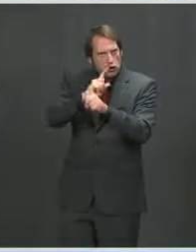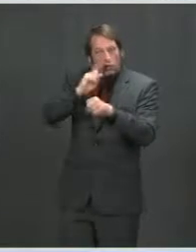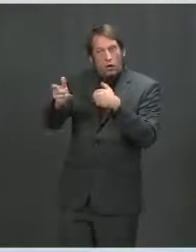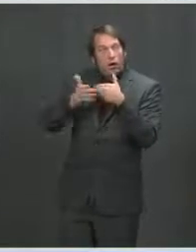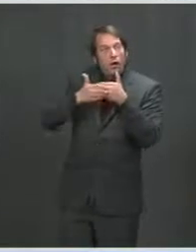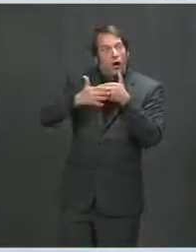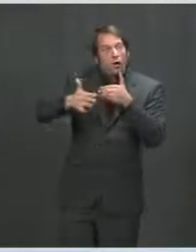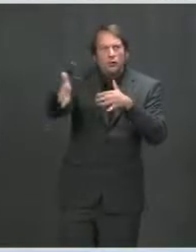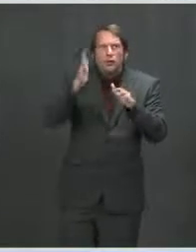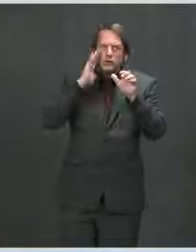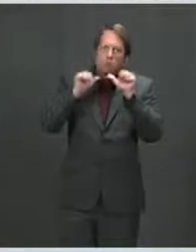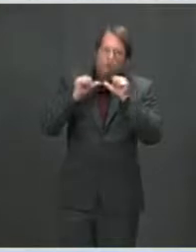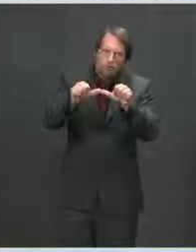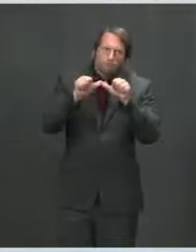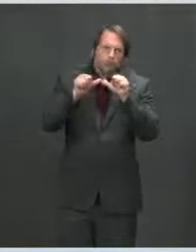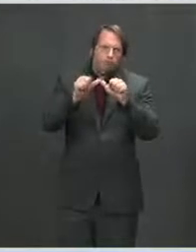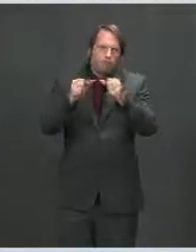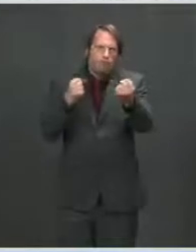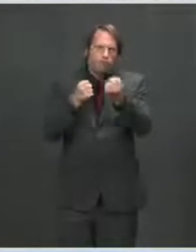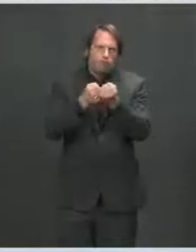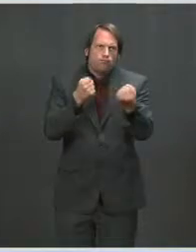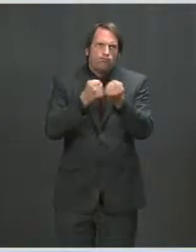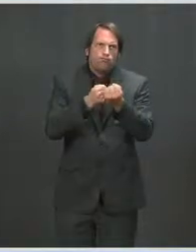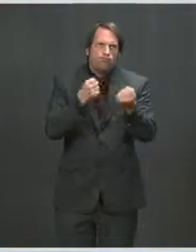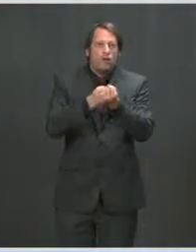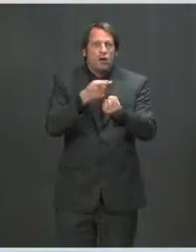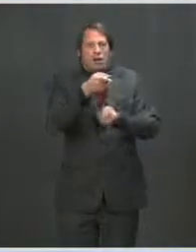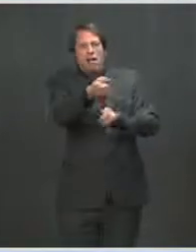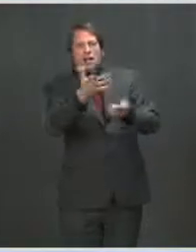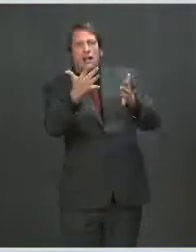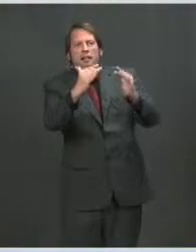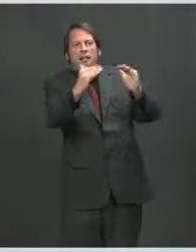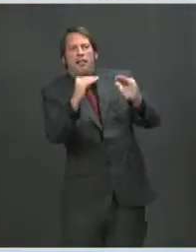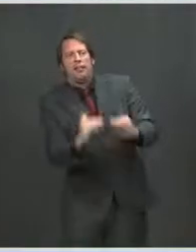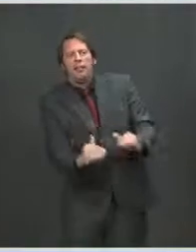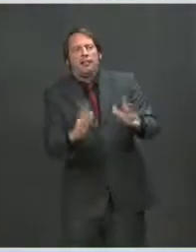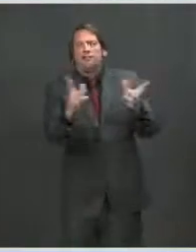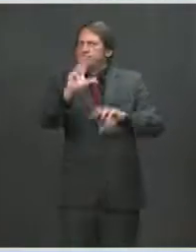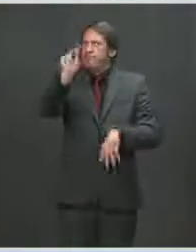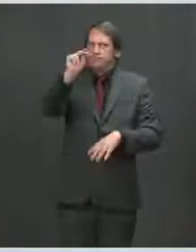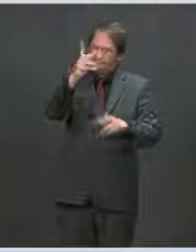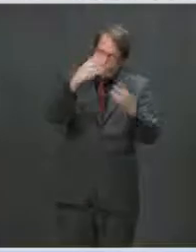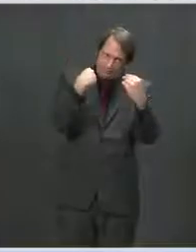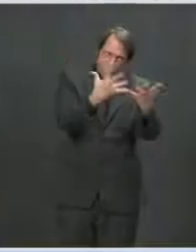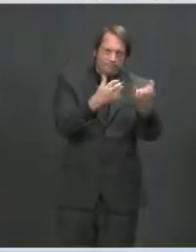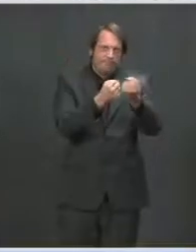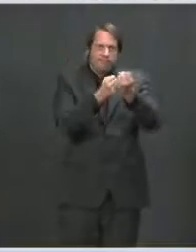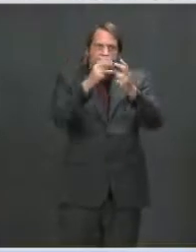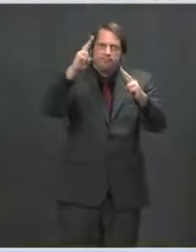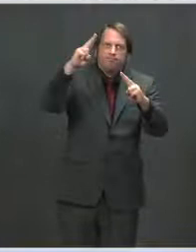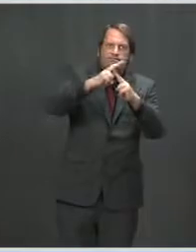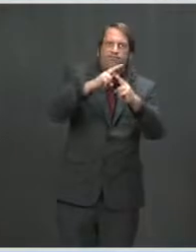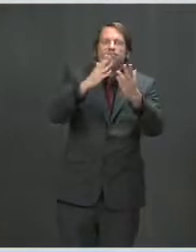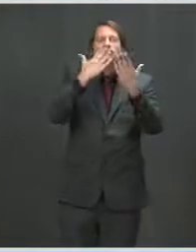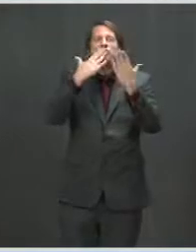you deserve nothing less. So thank you for all that you do.